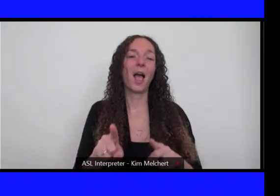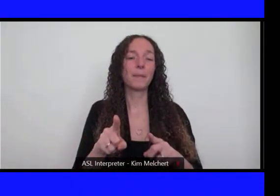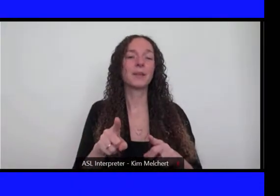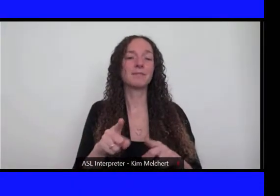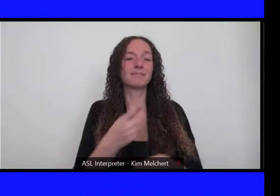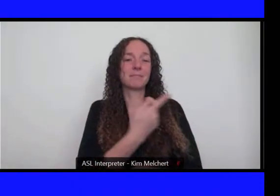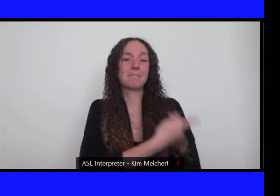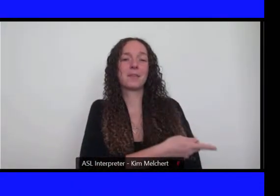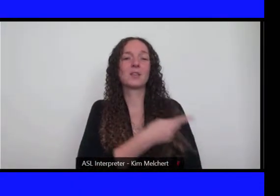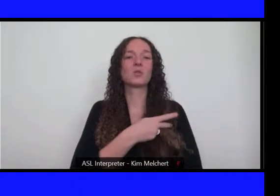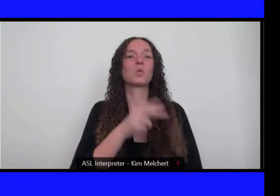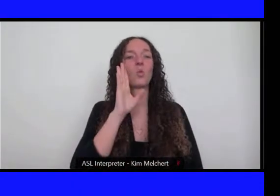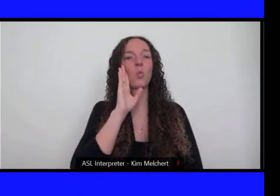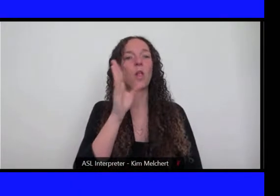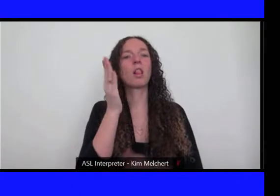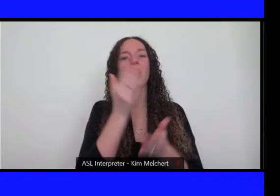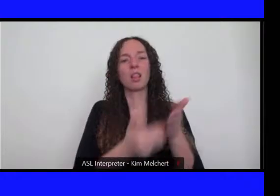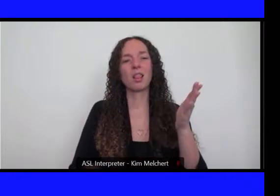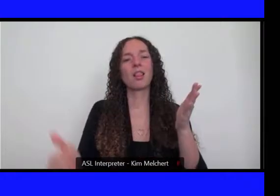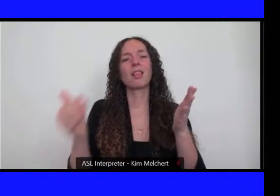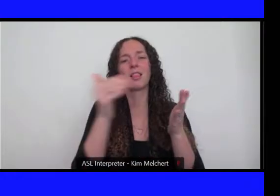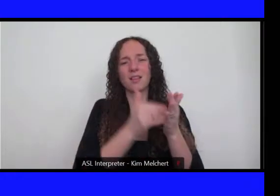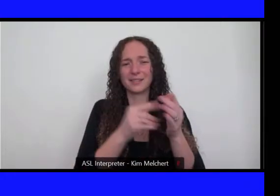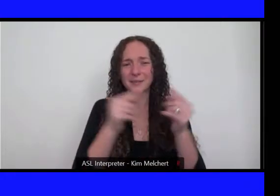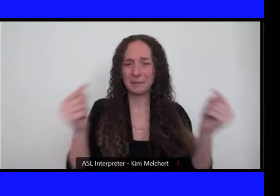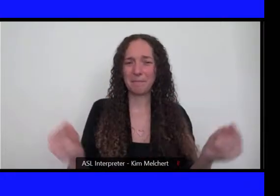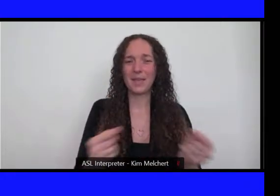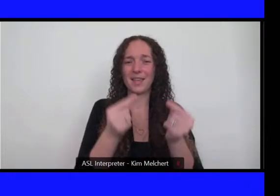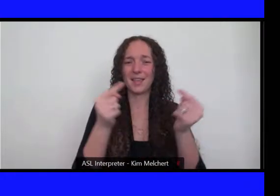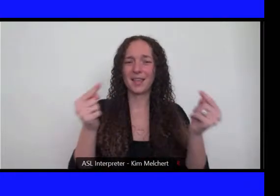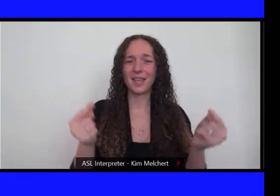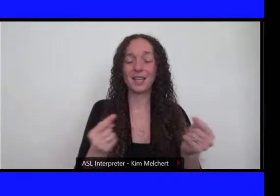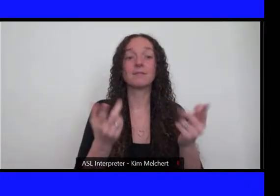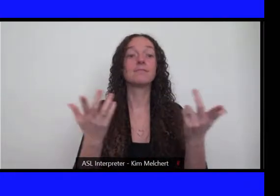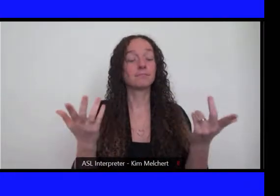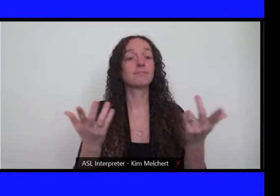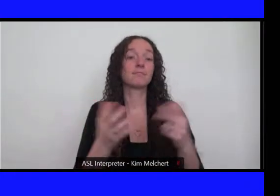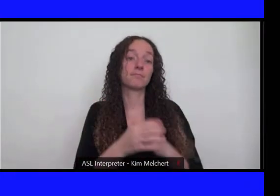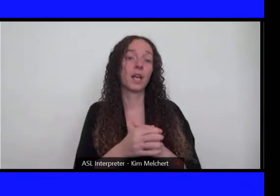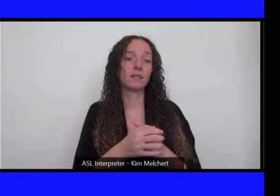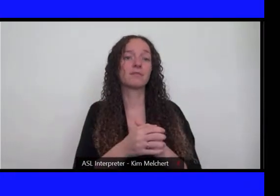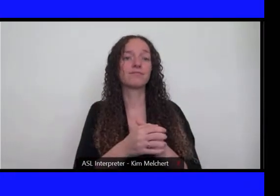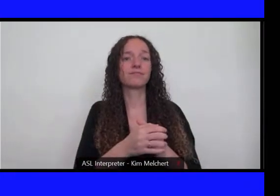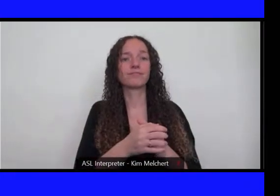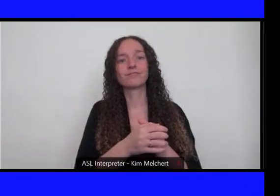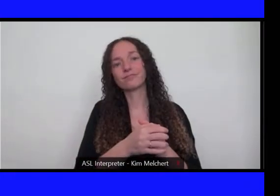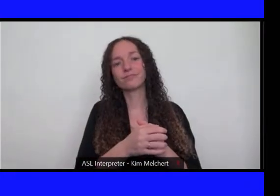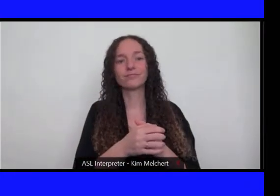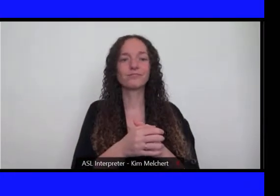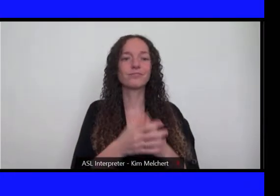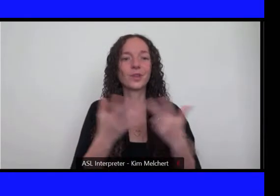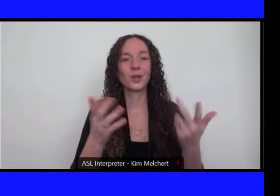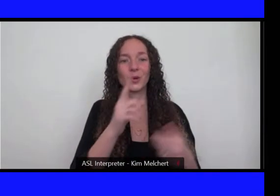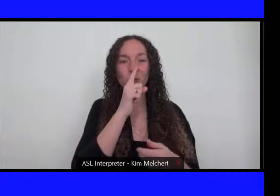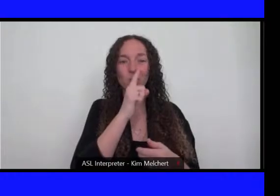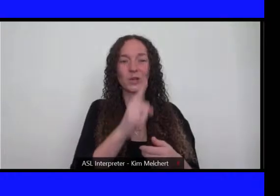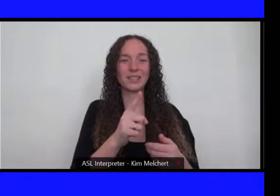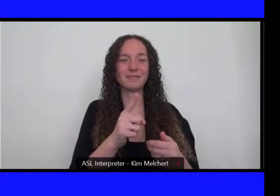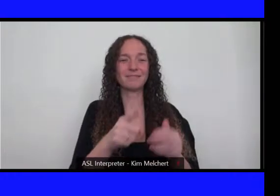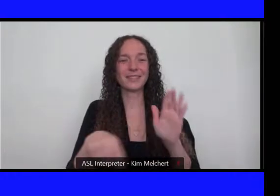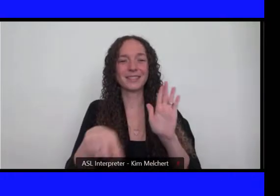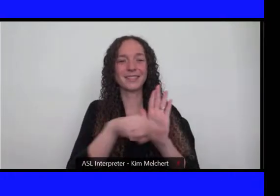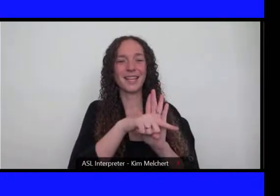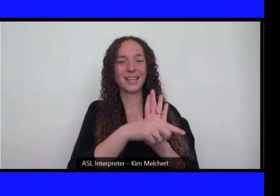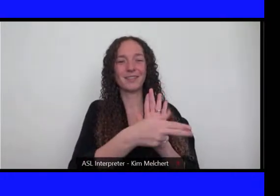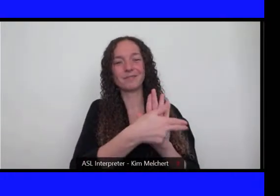opposed to being treated as patients who are in really significant pain and needing relief of that pain. So sickle cell causes lots